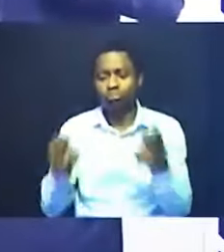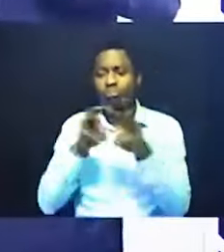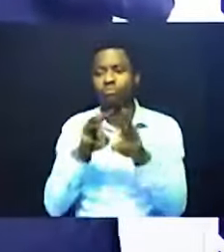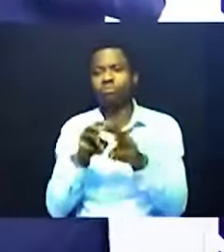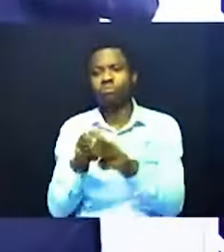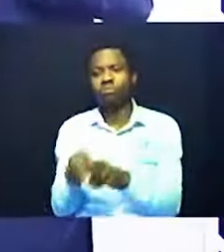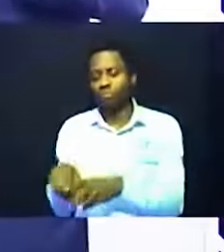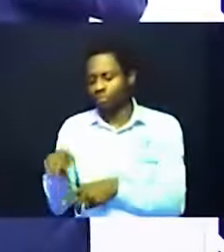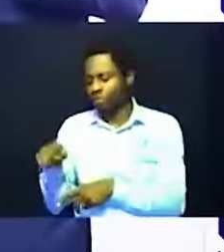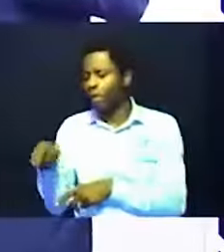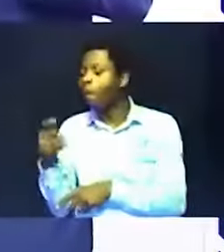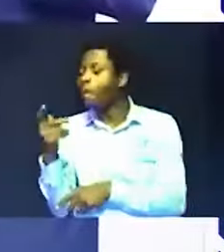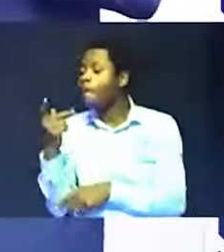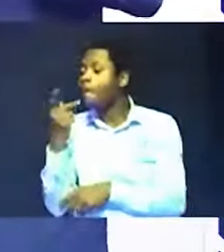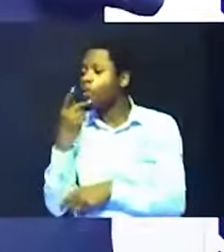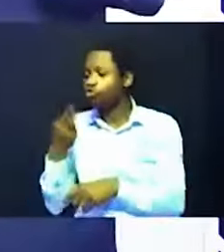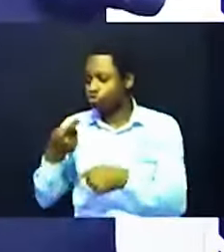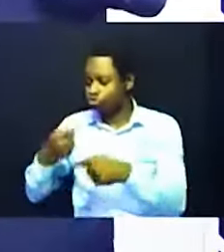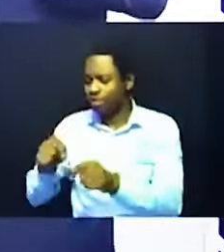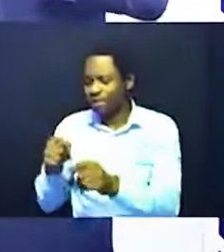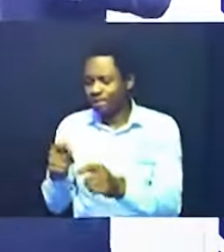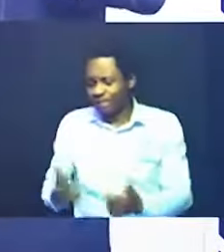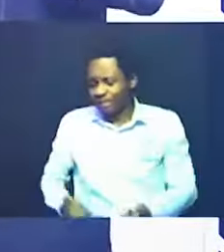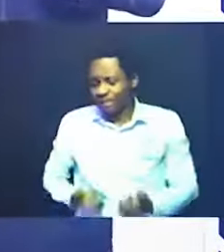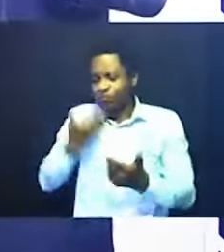now he tried to live above